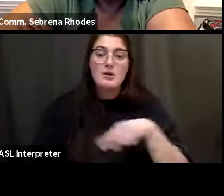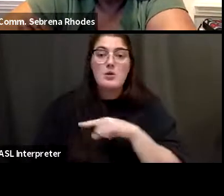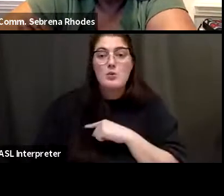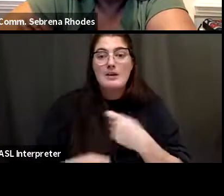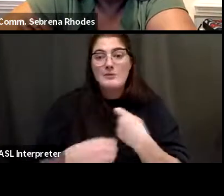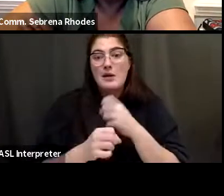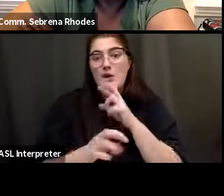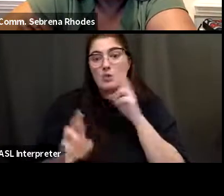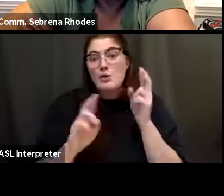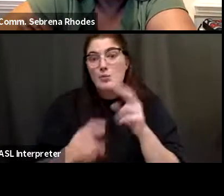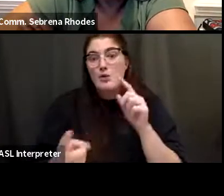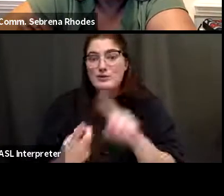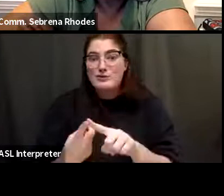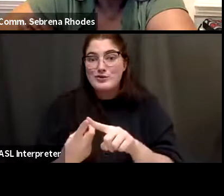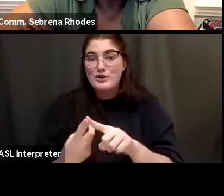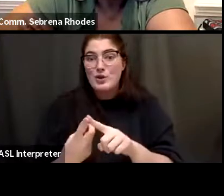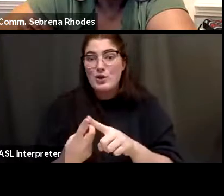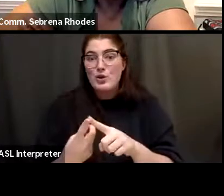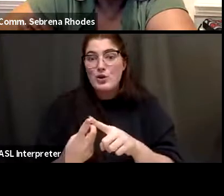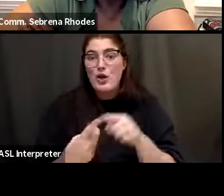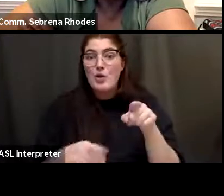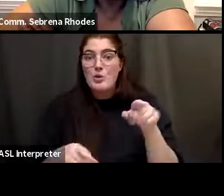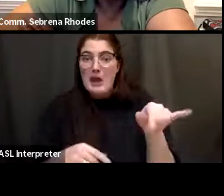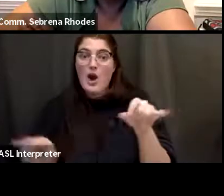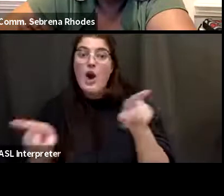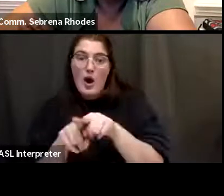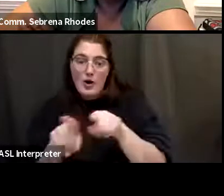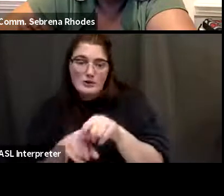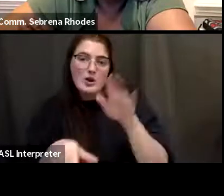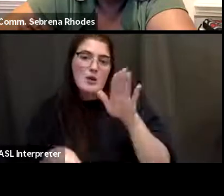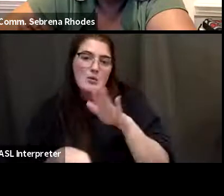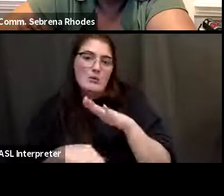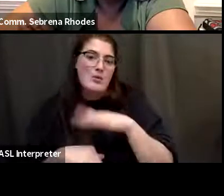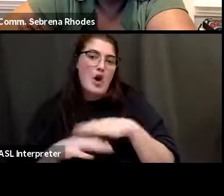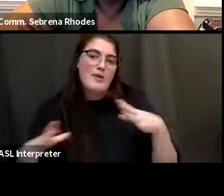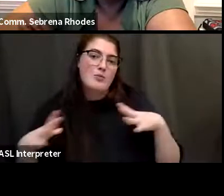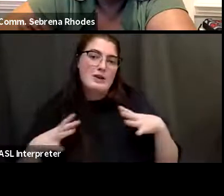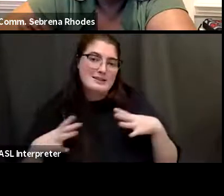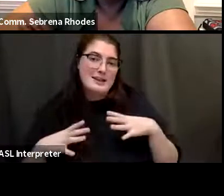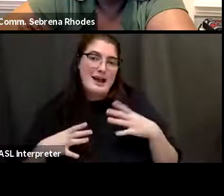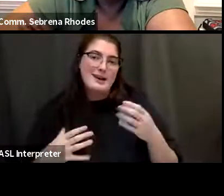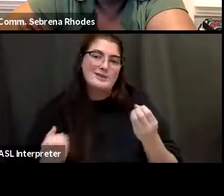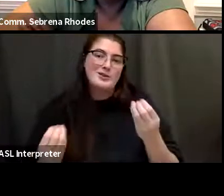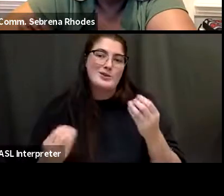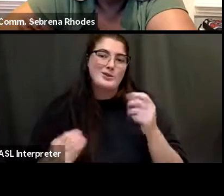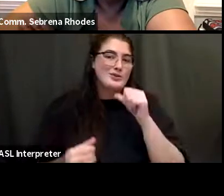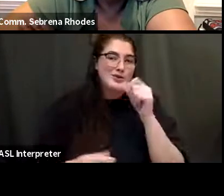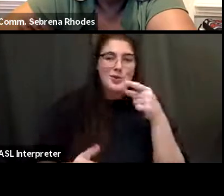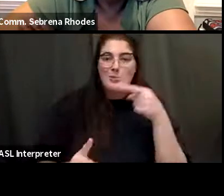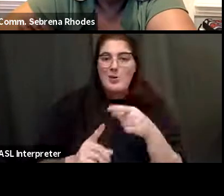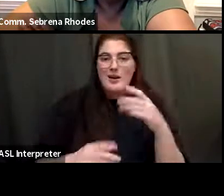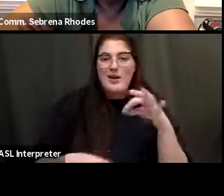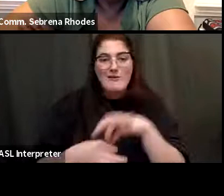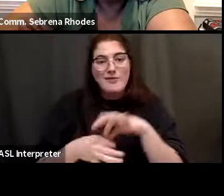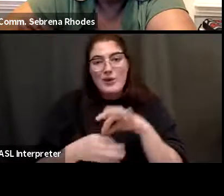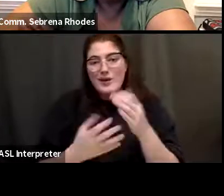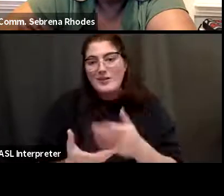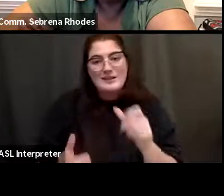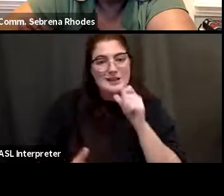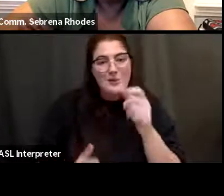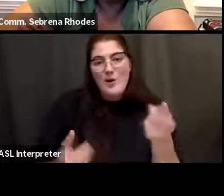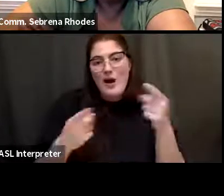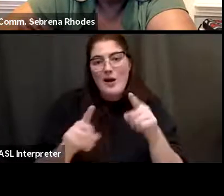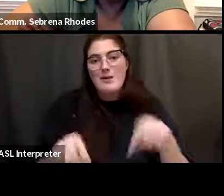make reports to are on recess as well. So there's no point in voting on items that won't come up until the